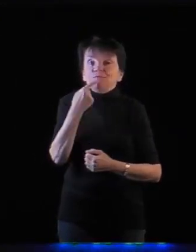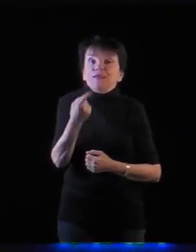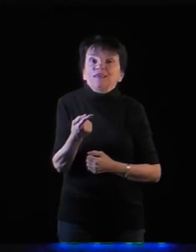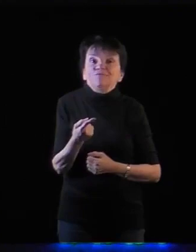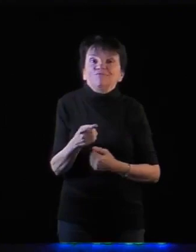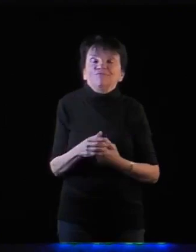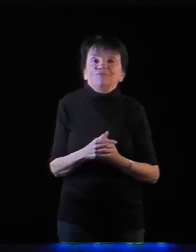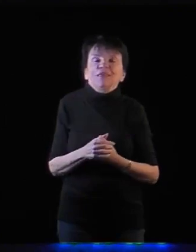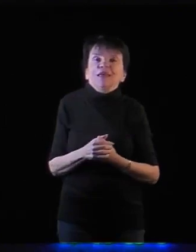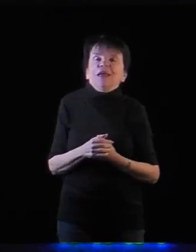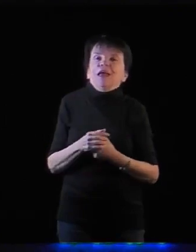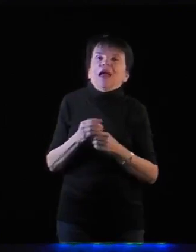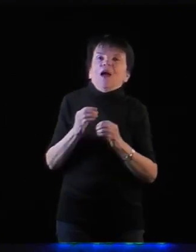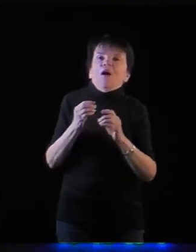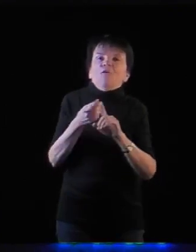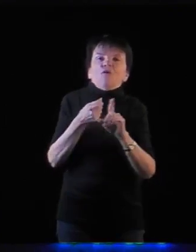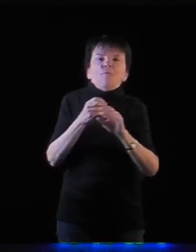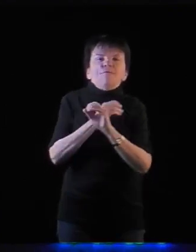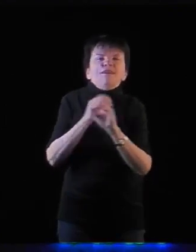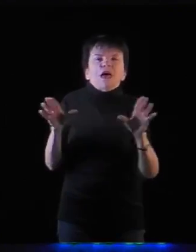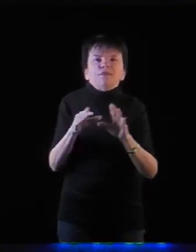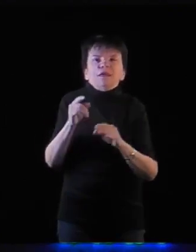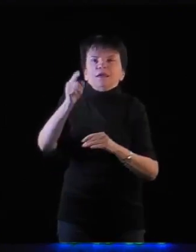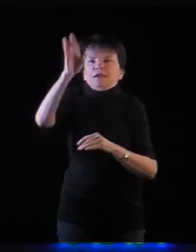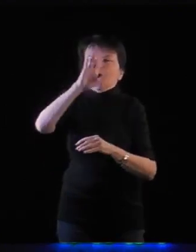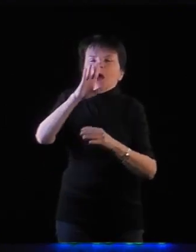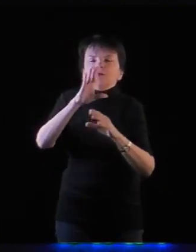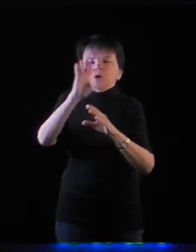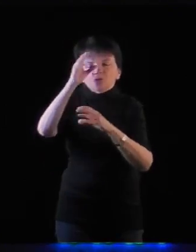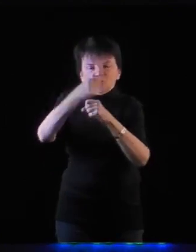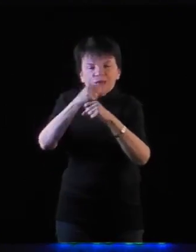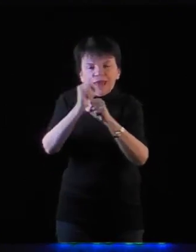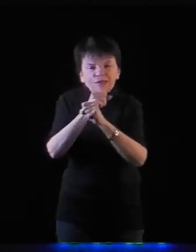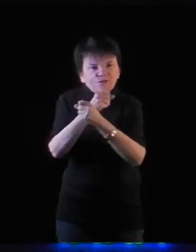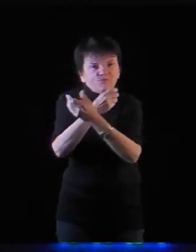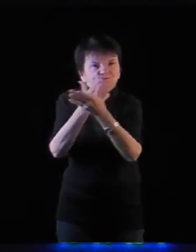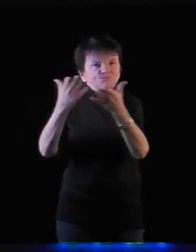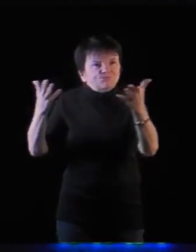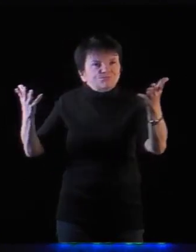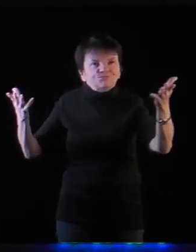created. Amazing. And as I think